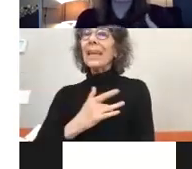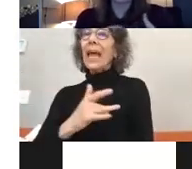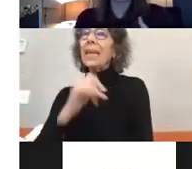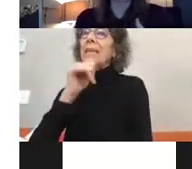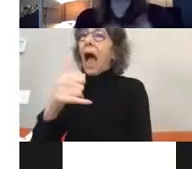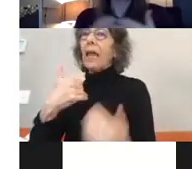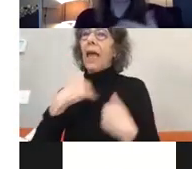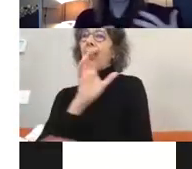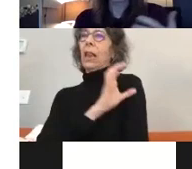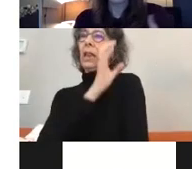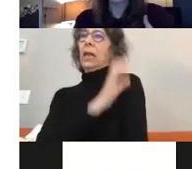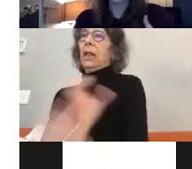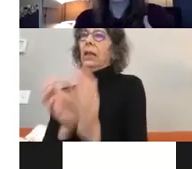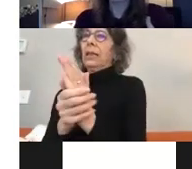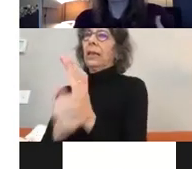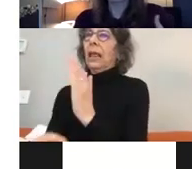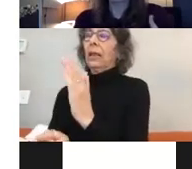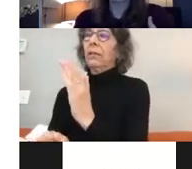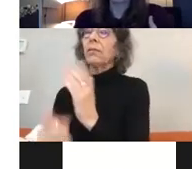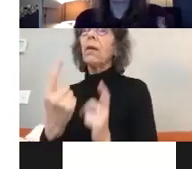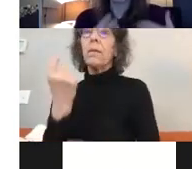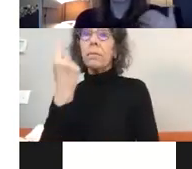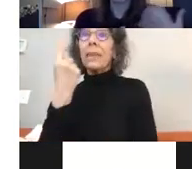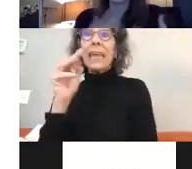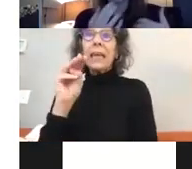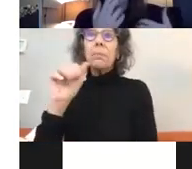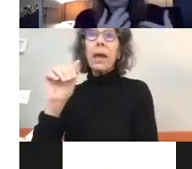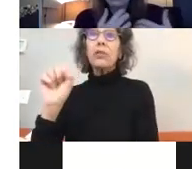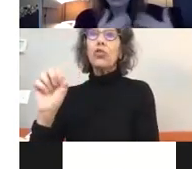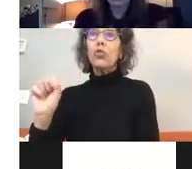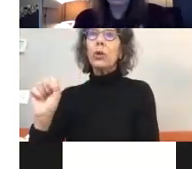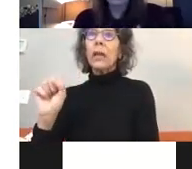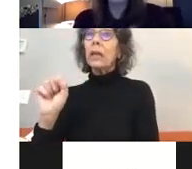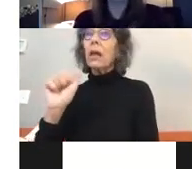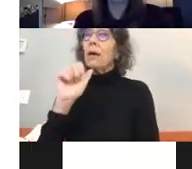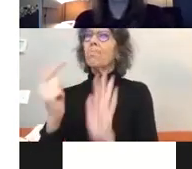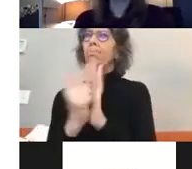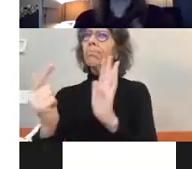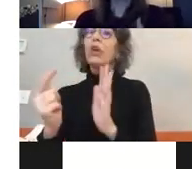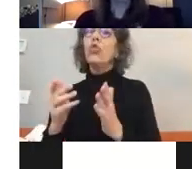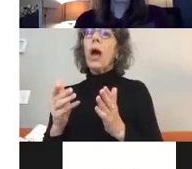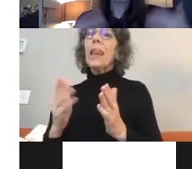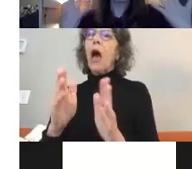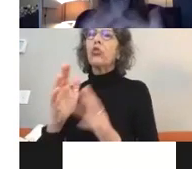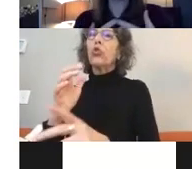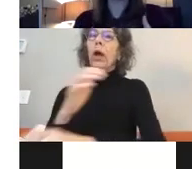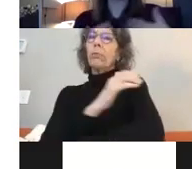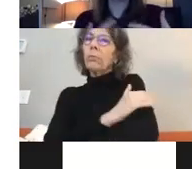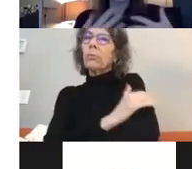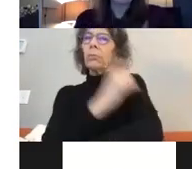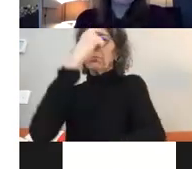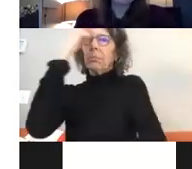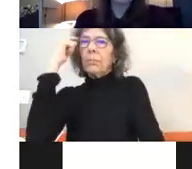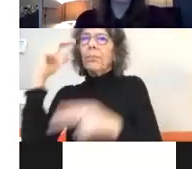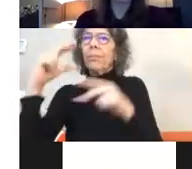mean, basically in Massachusetts, actually, they are not even allowed to take vitals. They are not trained to do that. And also they don't have the gears, like